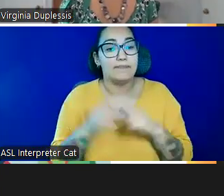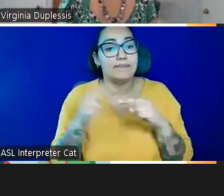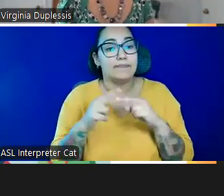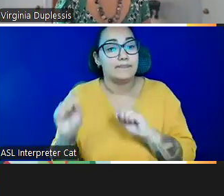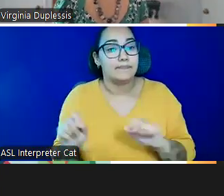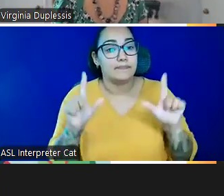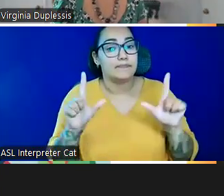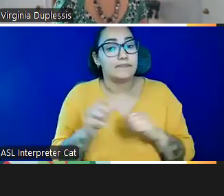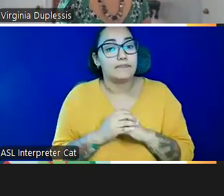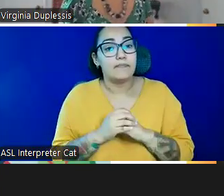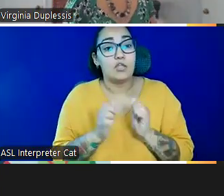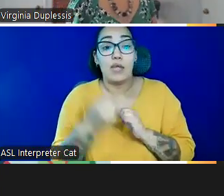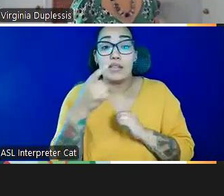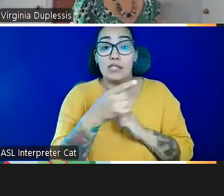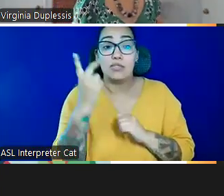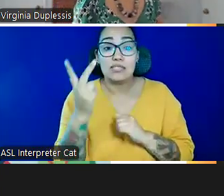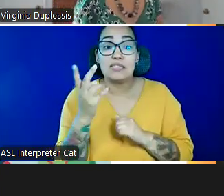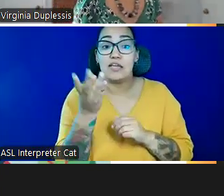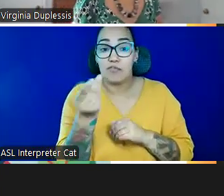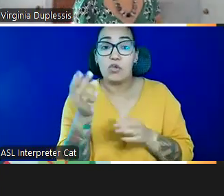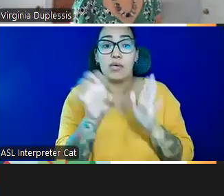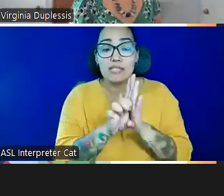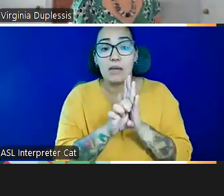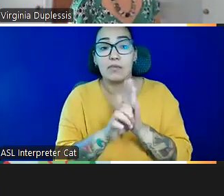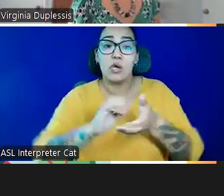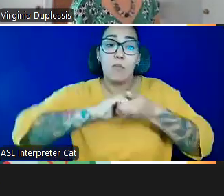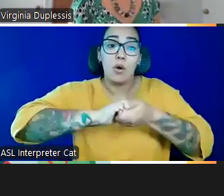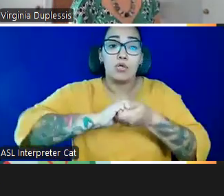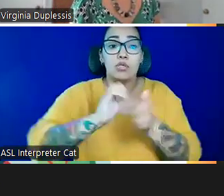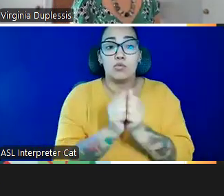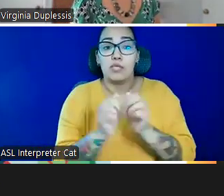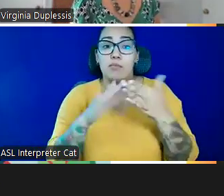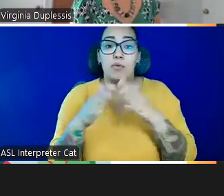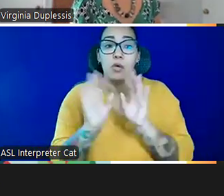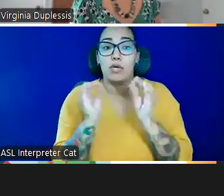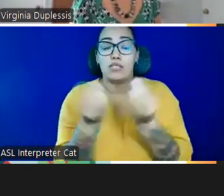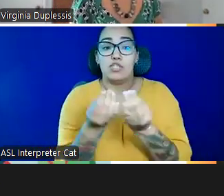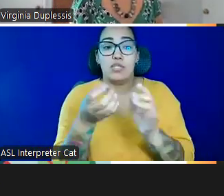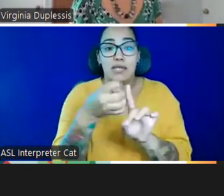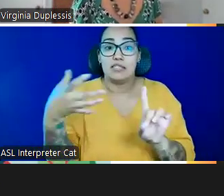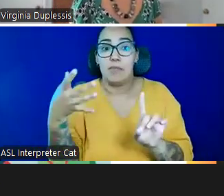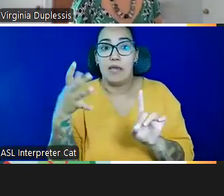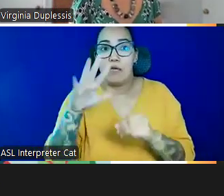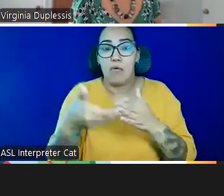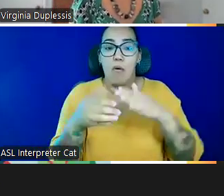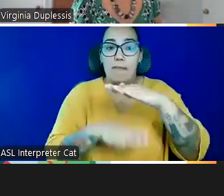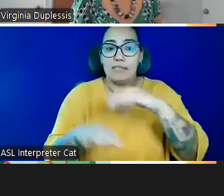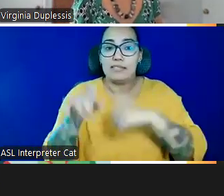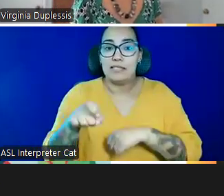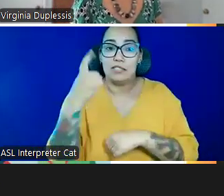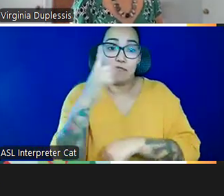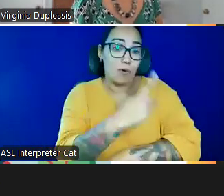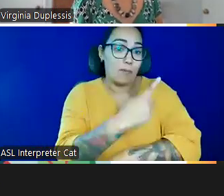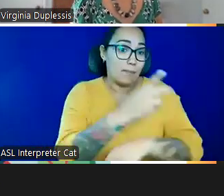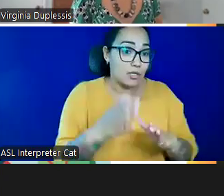On this slide, you can see some examples of partnerships with community organizations that expand basic need supports for patients that